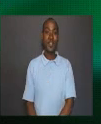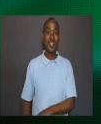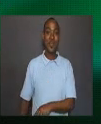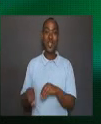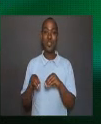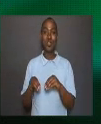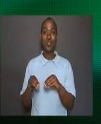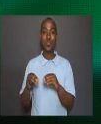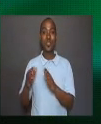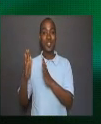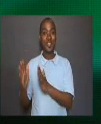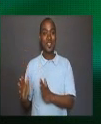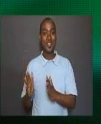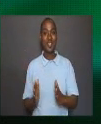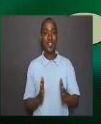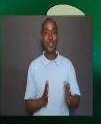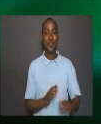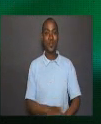Students, let's get ready.